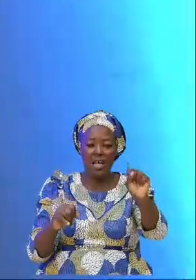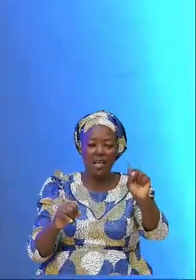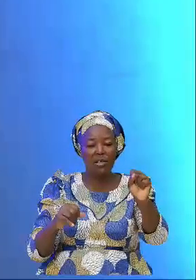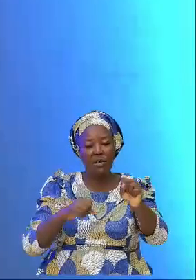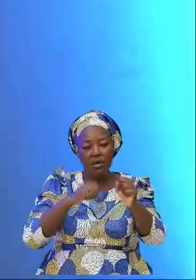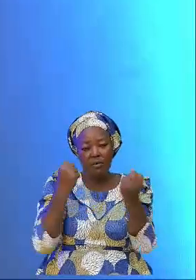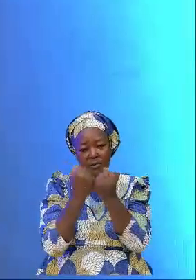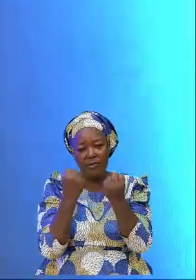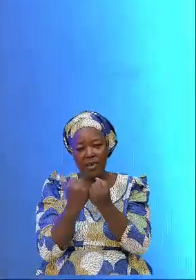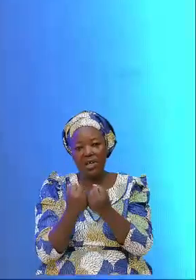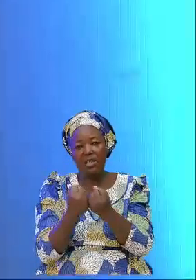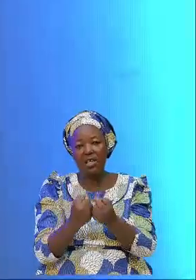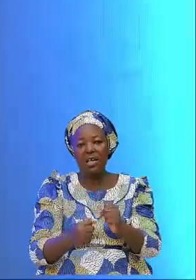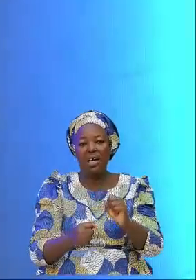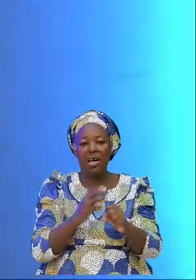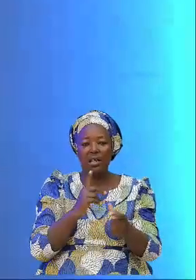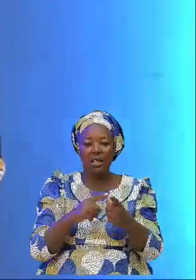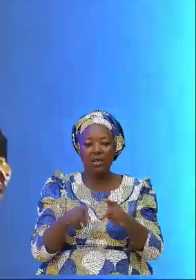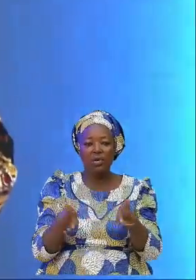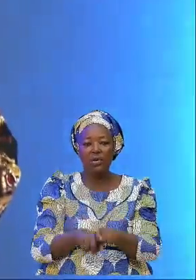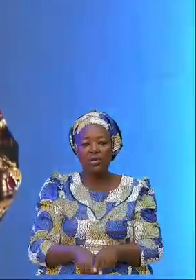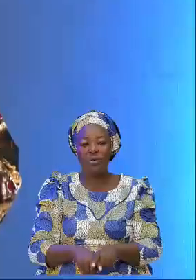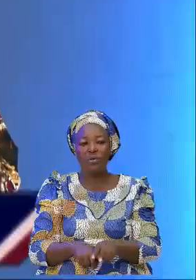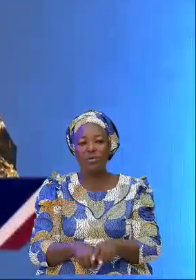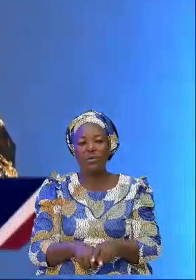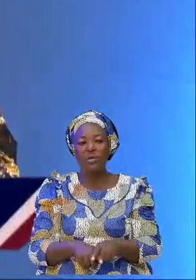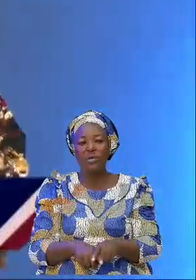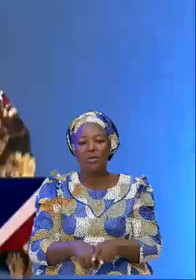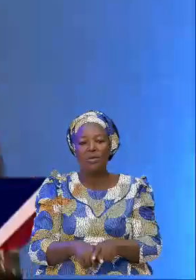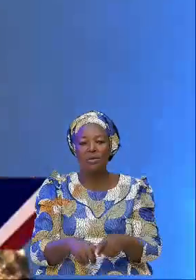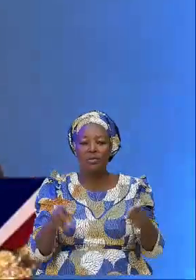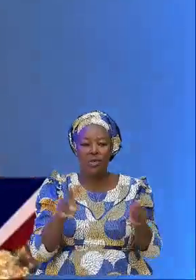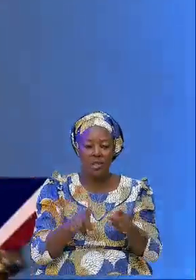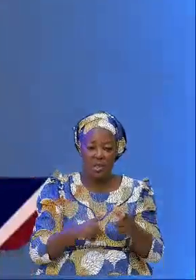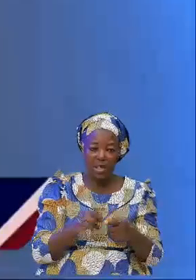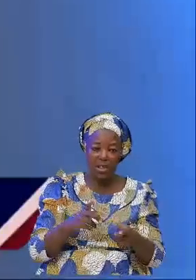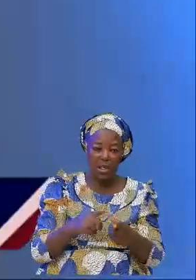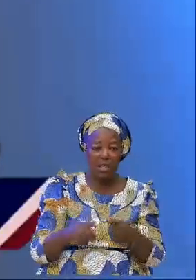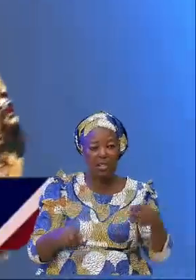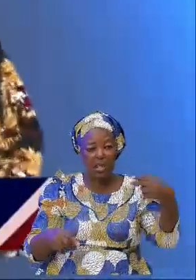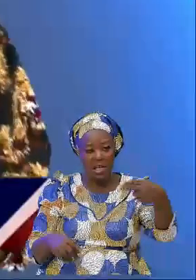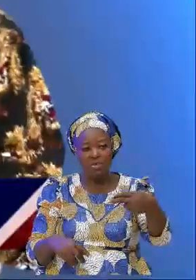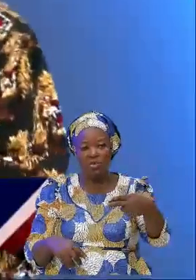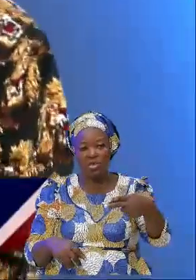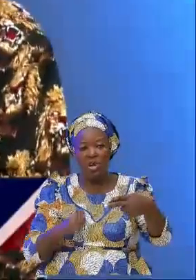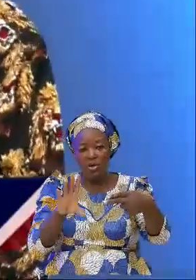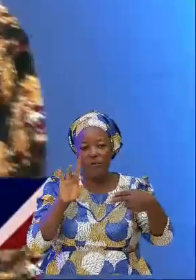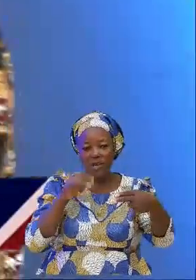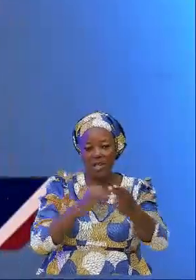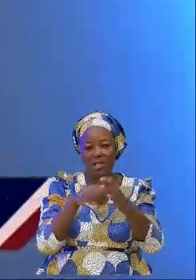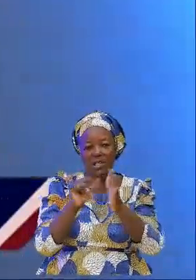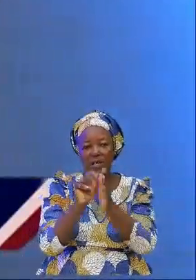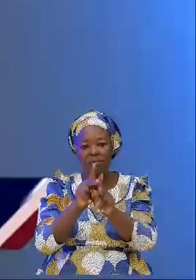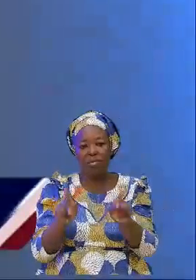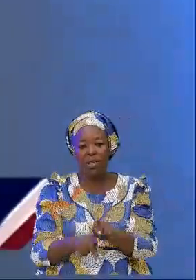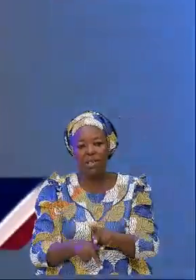emulations and the envies. S, the strife, and also the seditions.